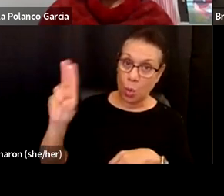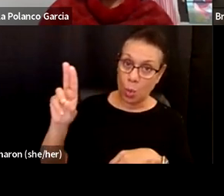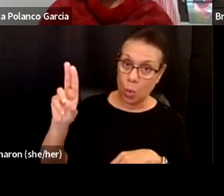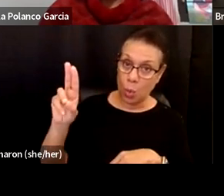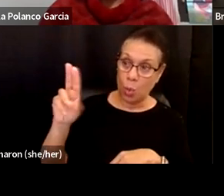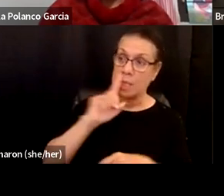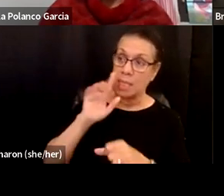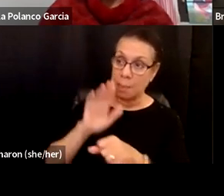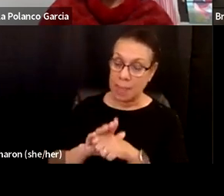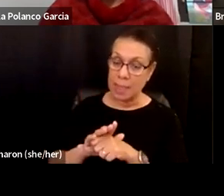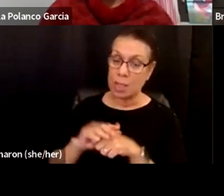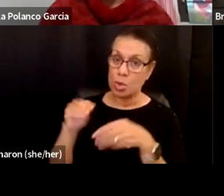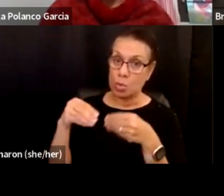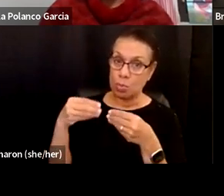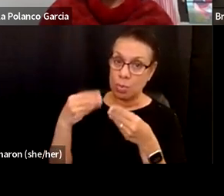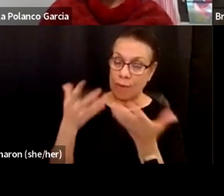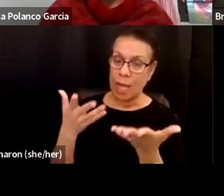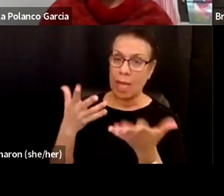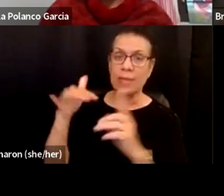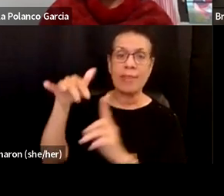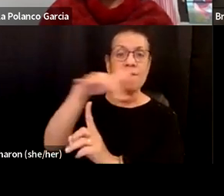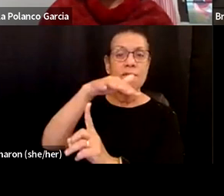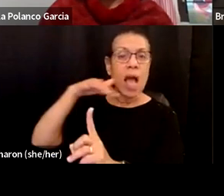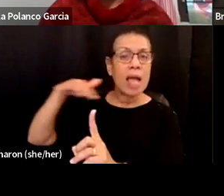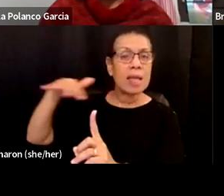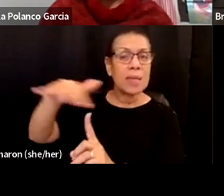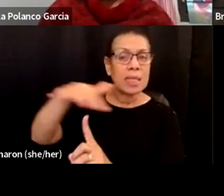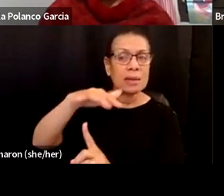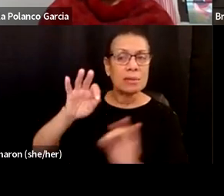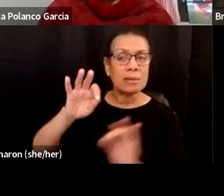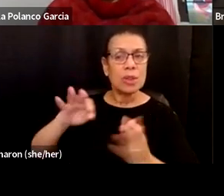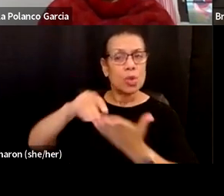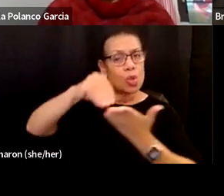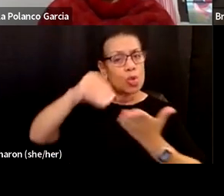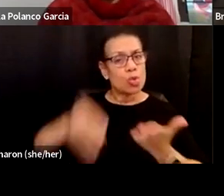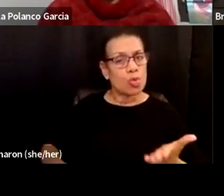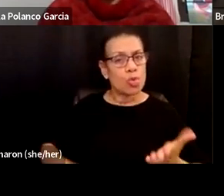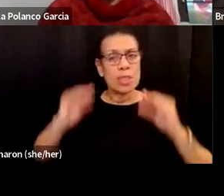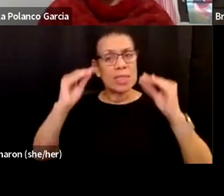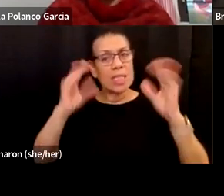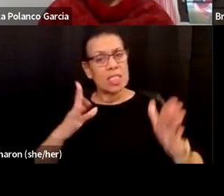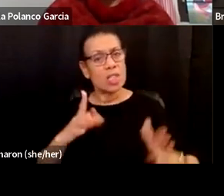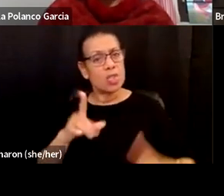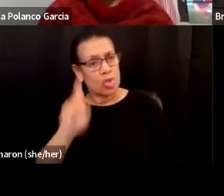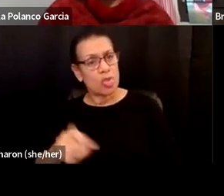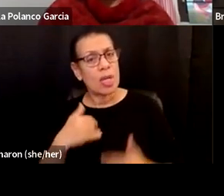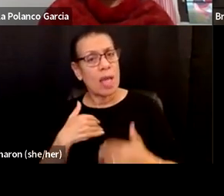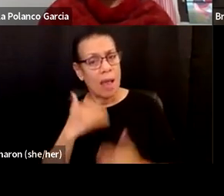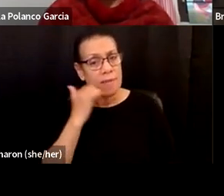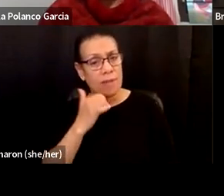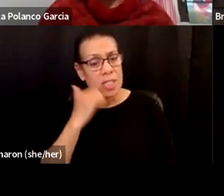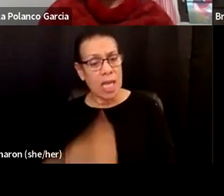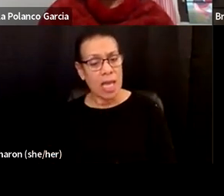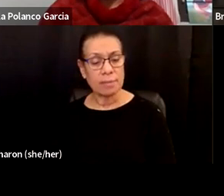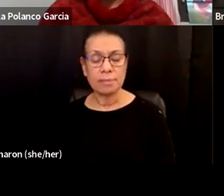to really providing the environments and spaces that our students and our educators deserve to be in every day